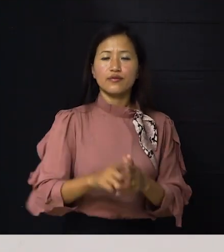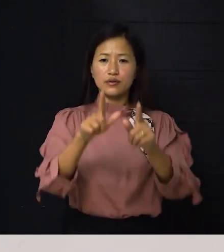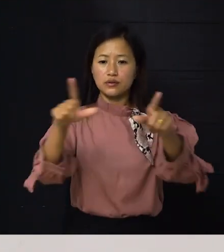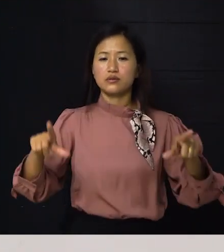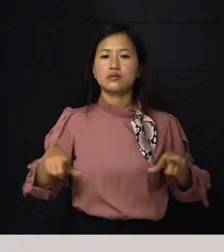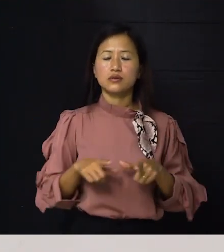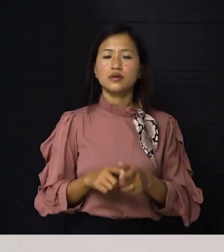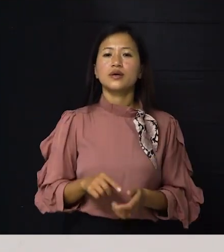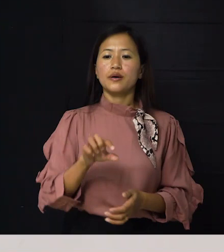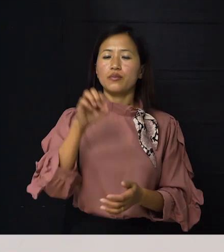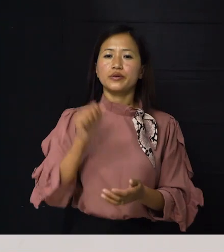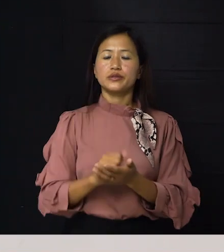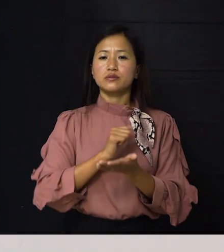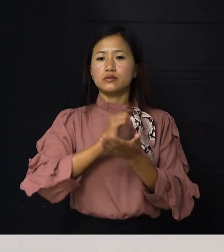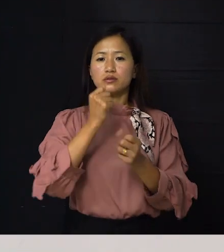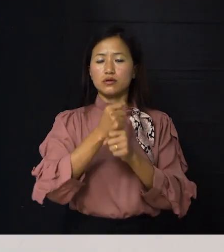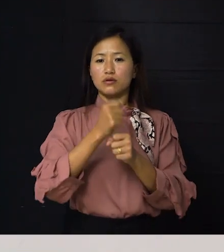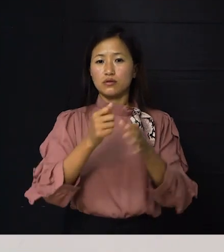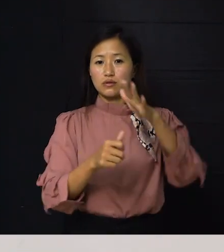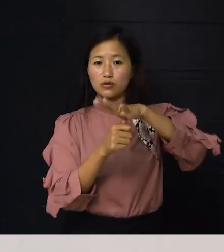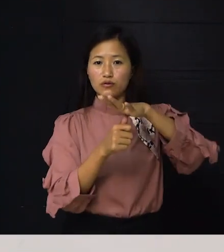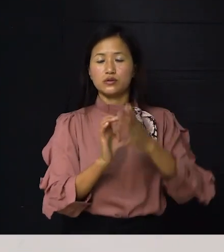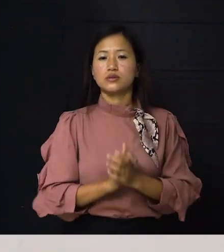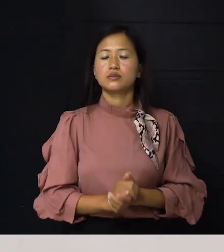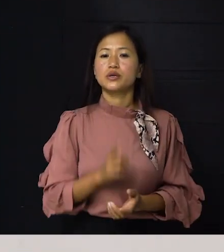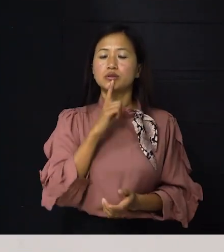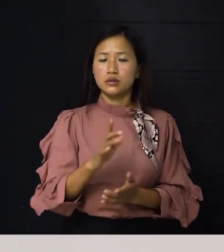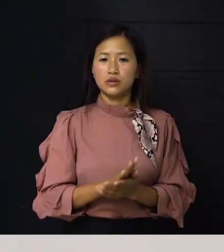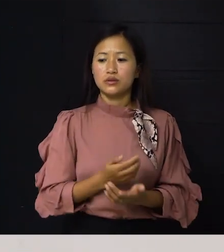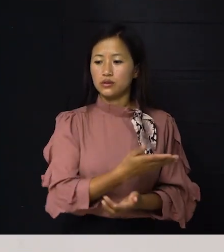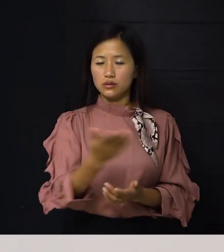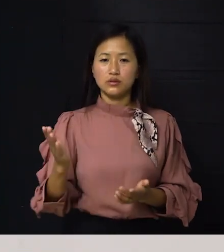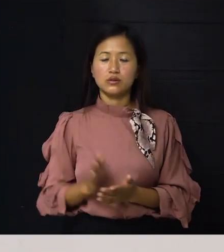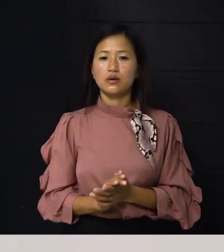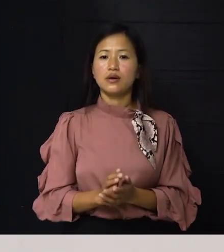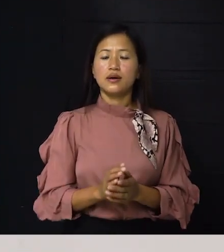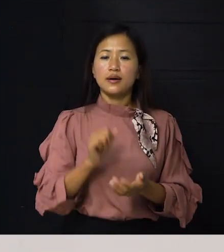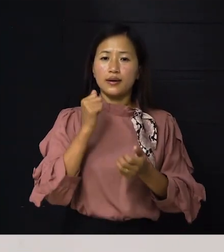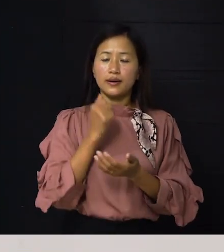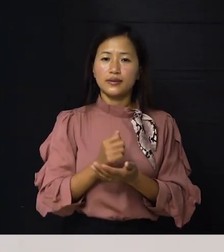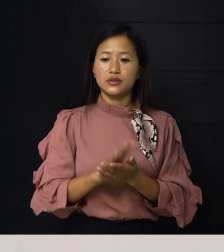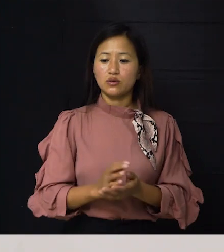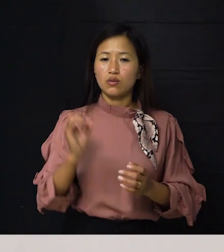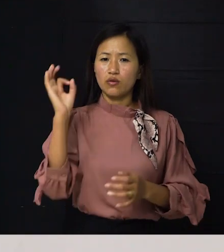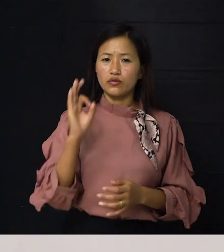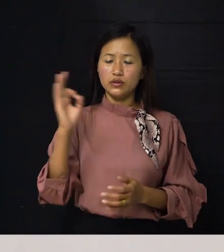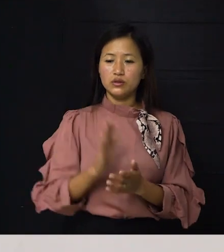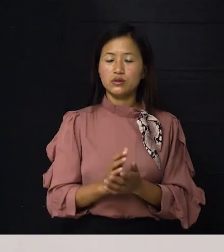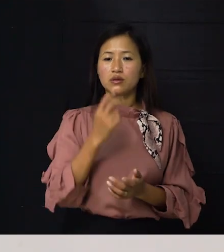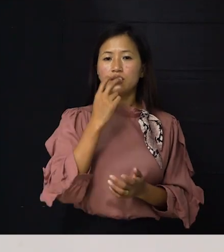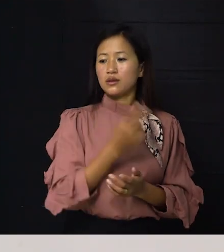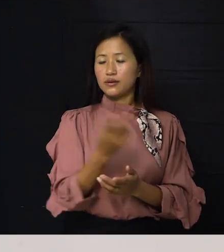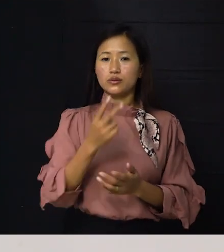he appointed governors, and these governors made sure that they also had their officials under them who look after